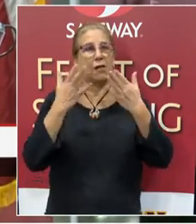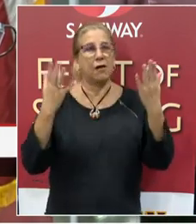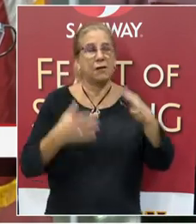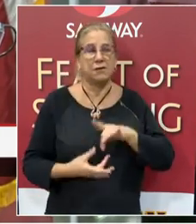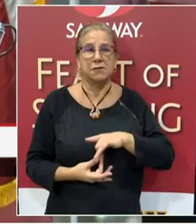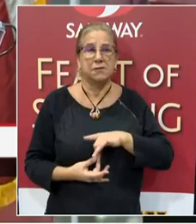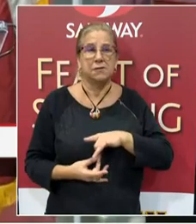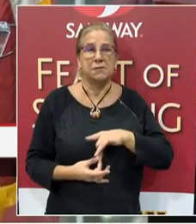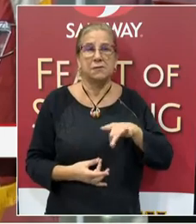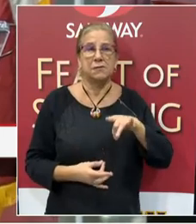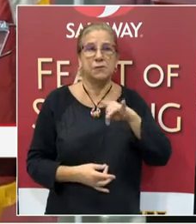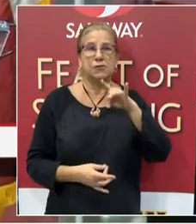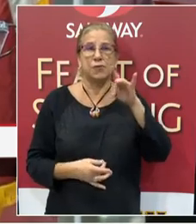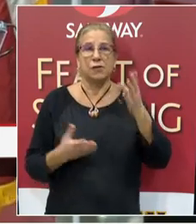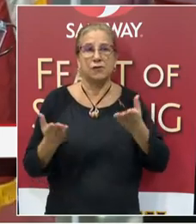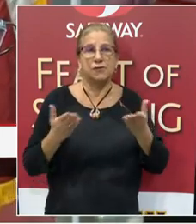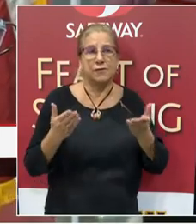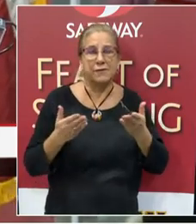all for being here.